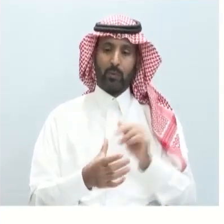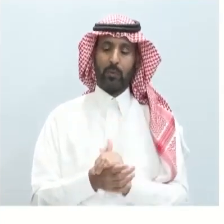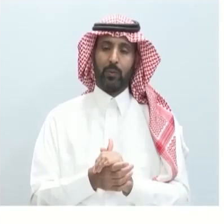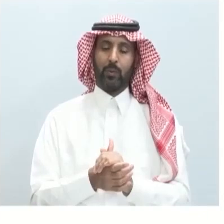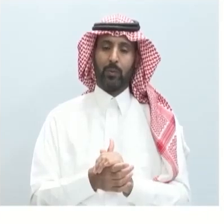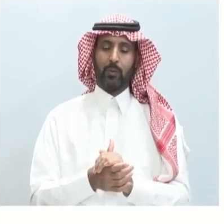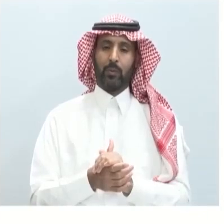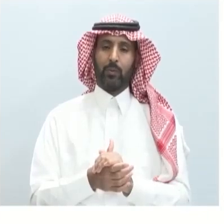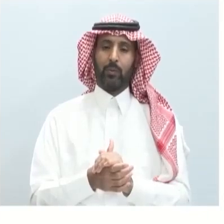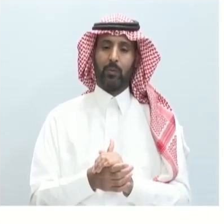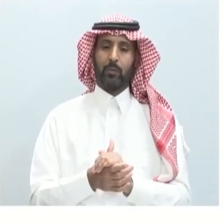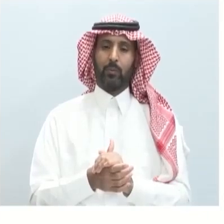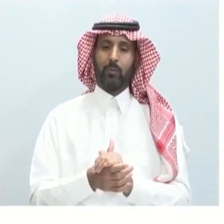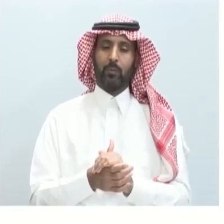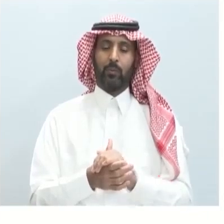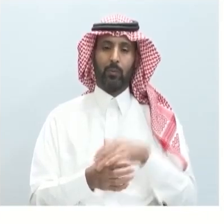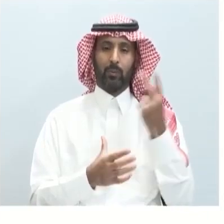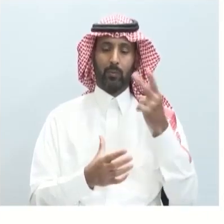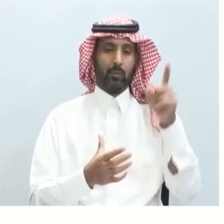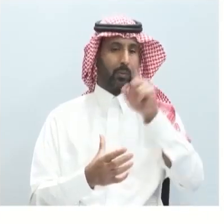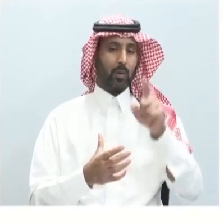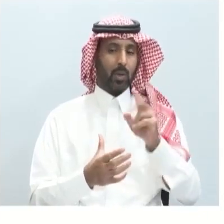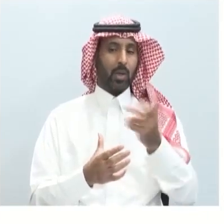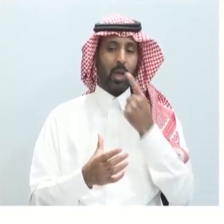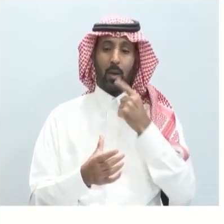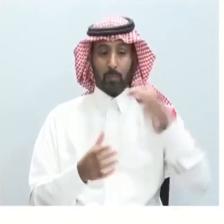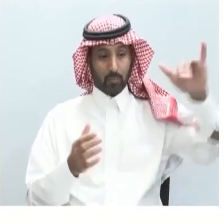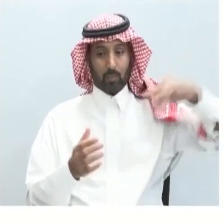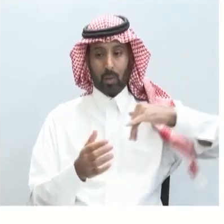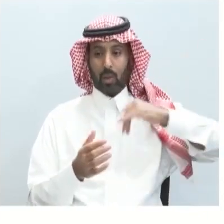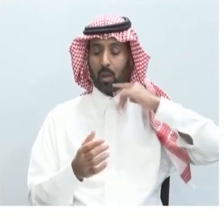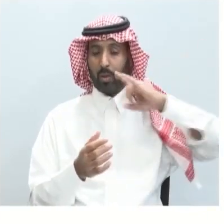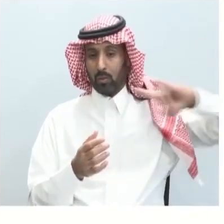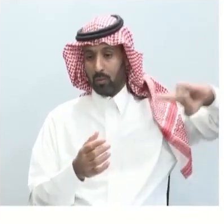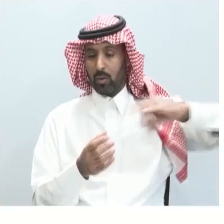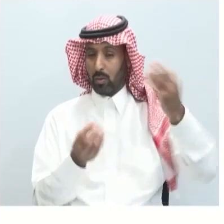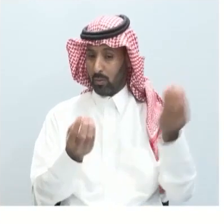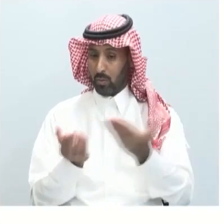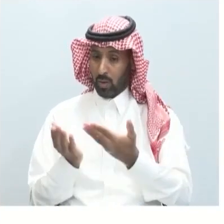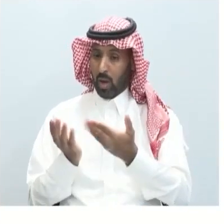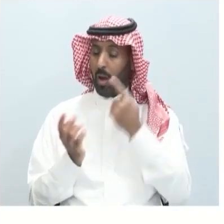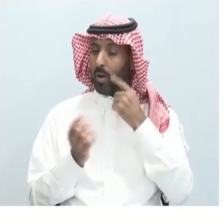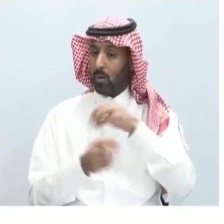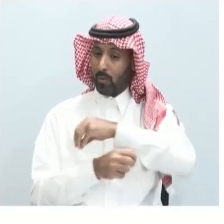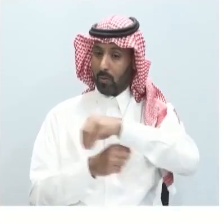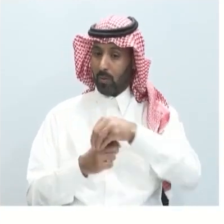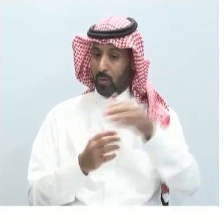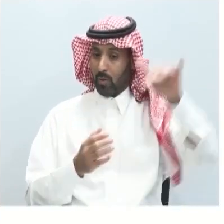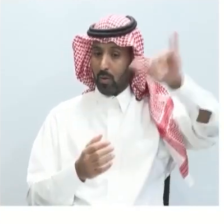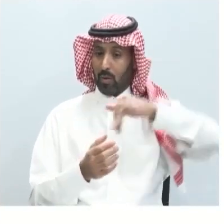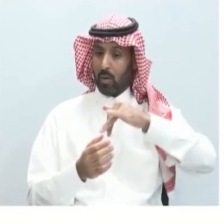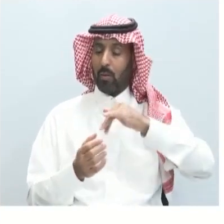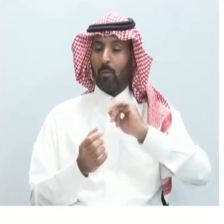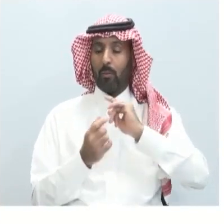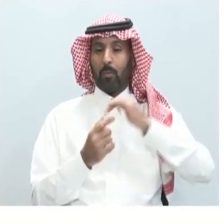special. The second question here, how many visitors, notice the word visitors, how many visitors were